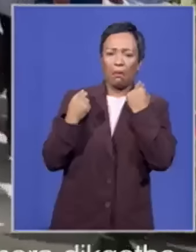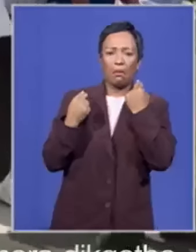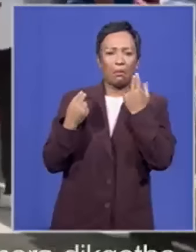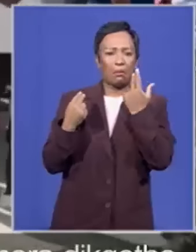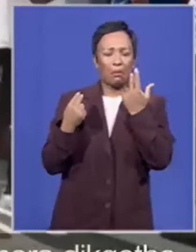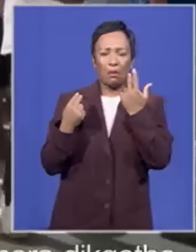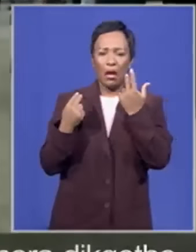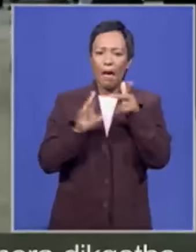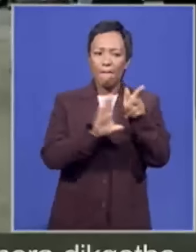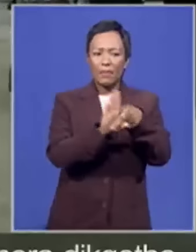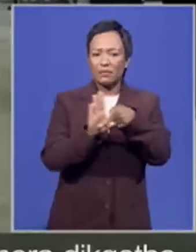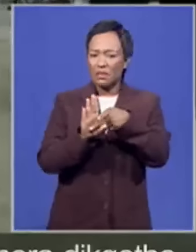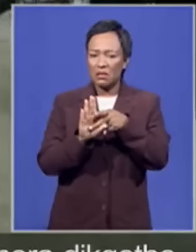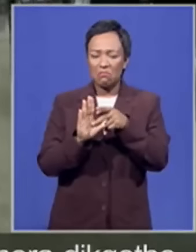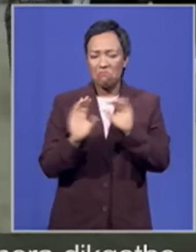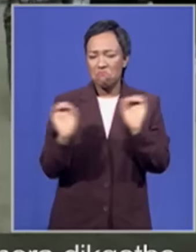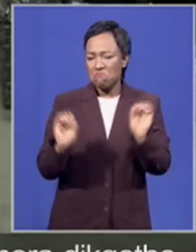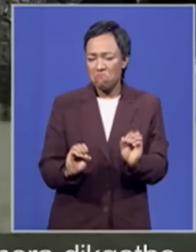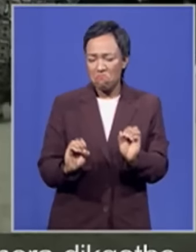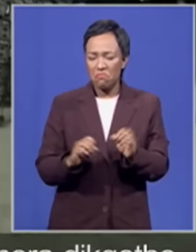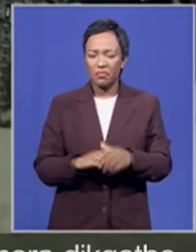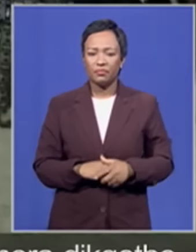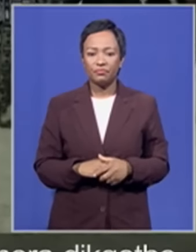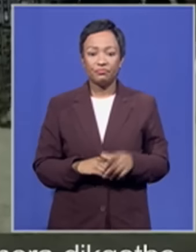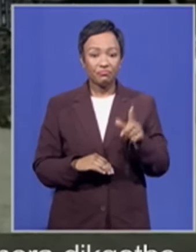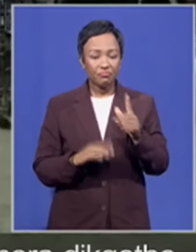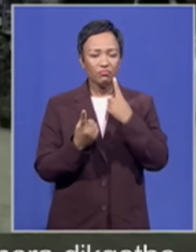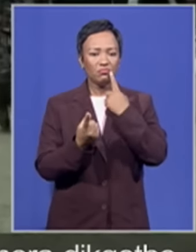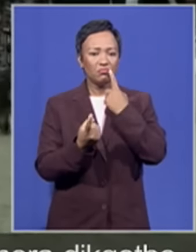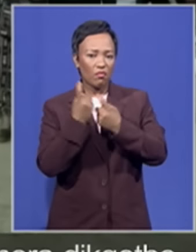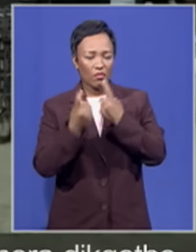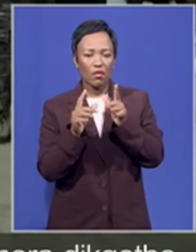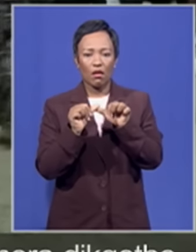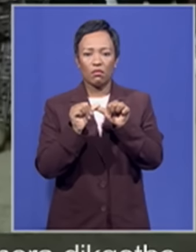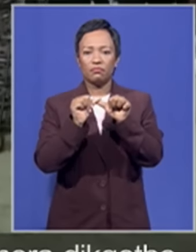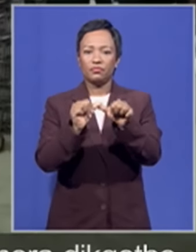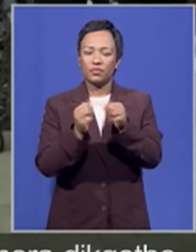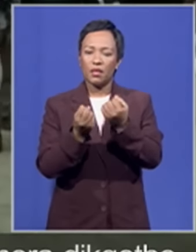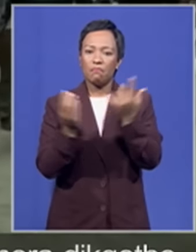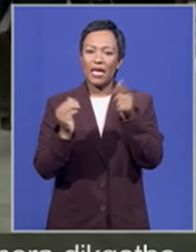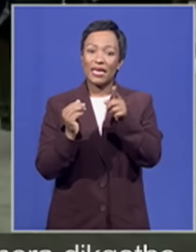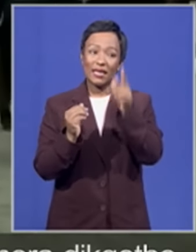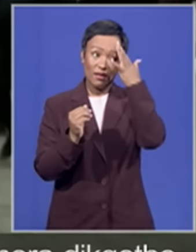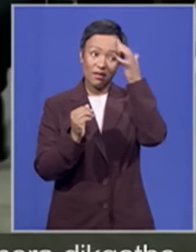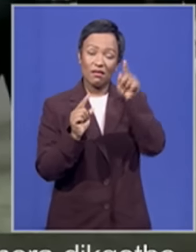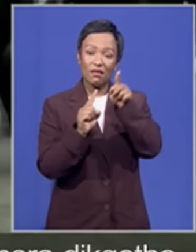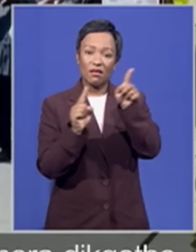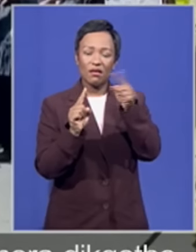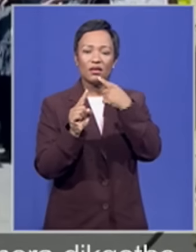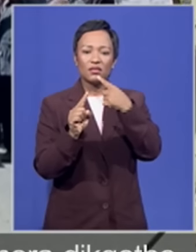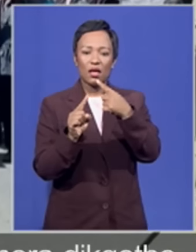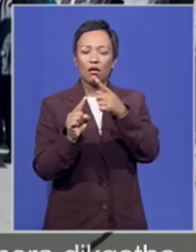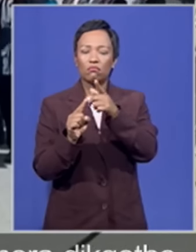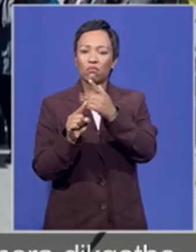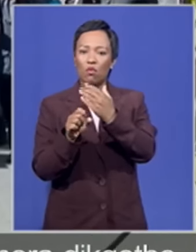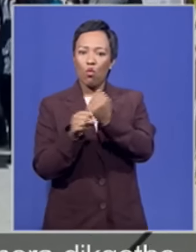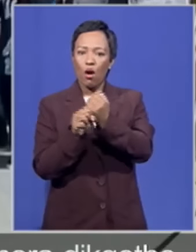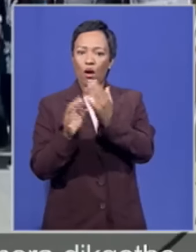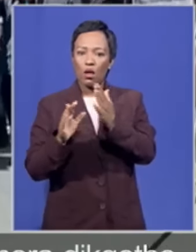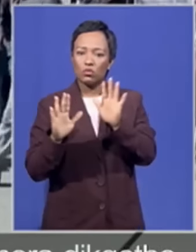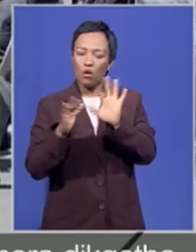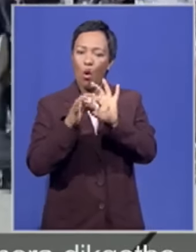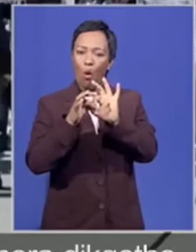civic participation. Ha matsholo a boipelaetso a ntse a tswela pele tjena, ditsi tse fapaneng tsa mmuso di eleditse basebeletsi ba tsona ho dula